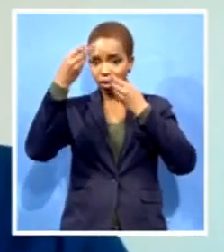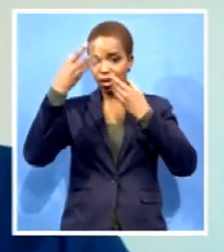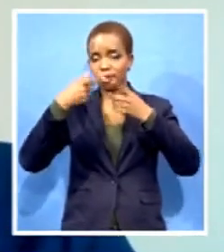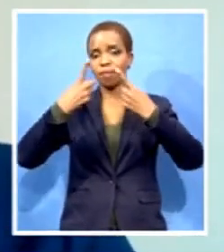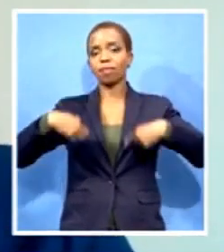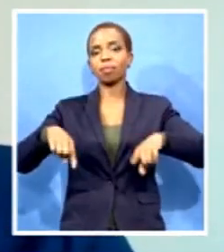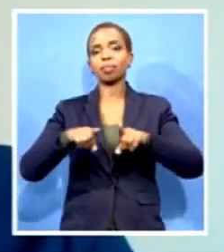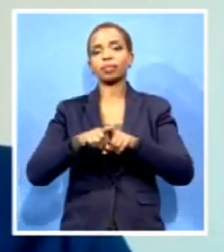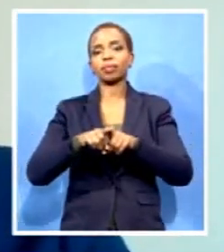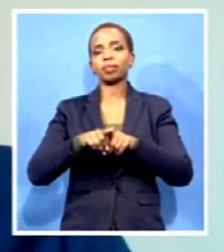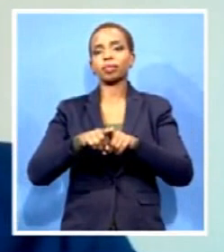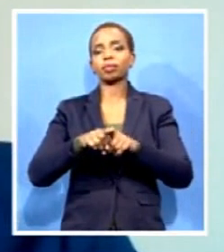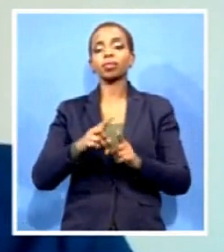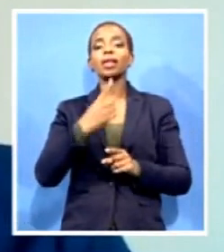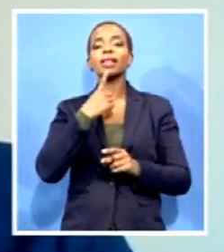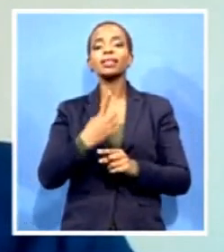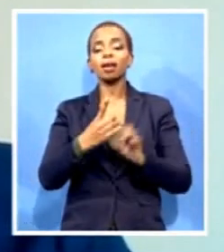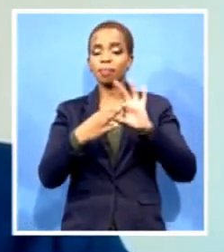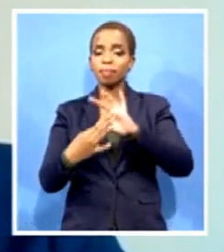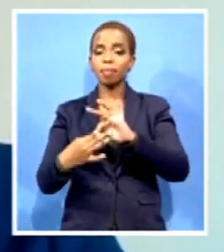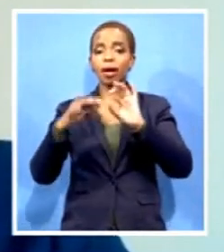at this phase, we've got